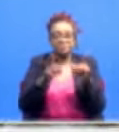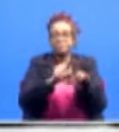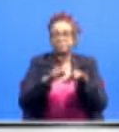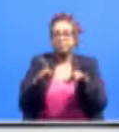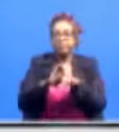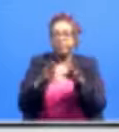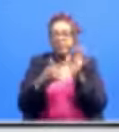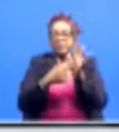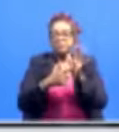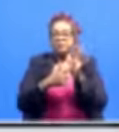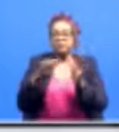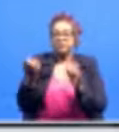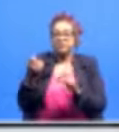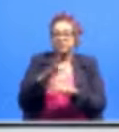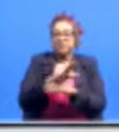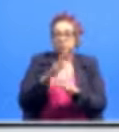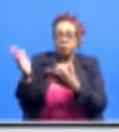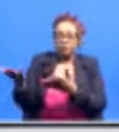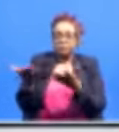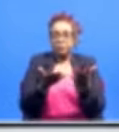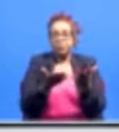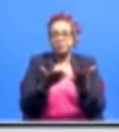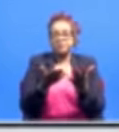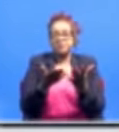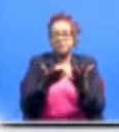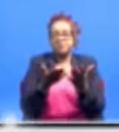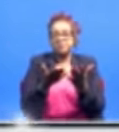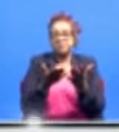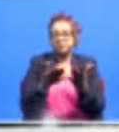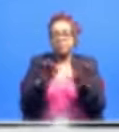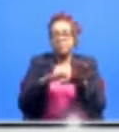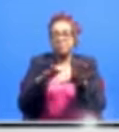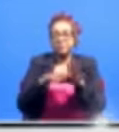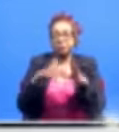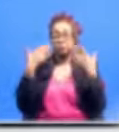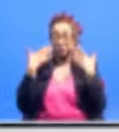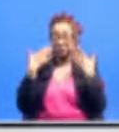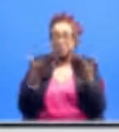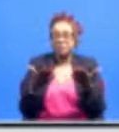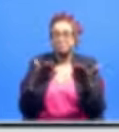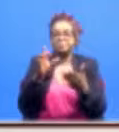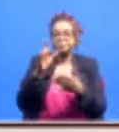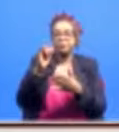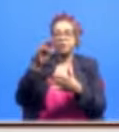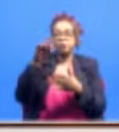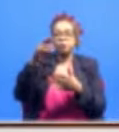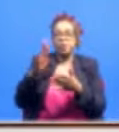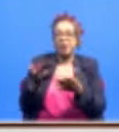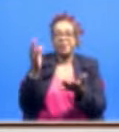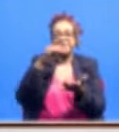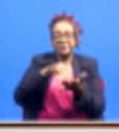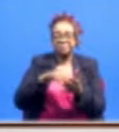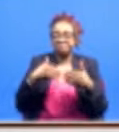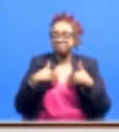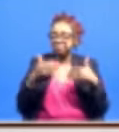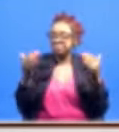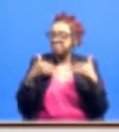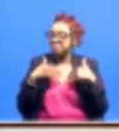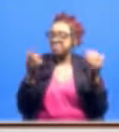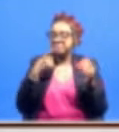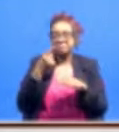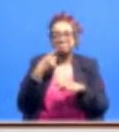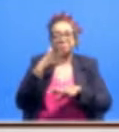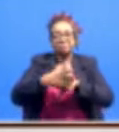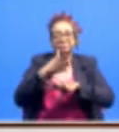of the alleged fake fertilizer was presented on the floor of the house for members to see. Linturi, once again, denied the fake fertilizer as